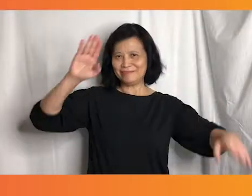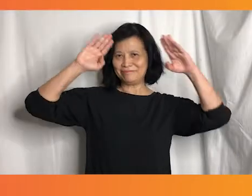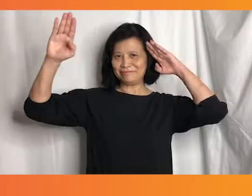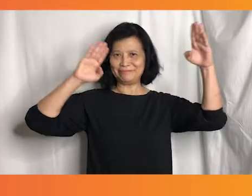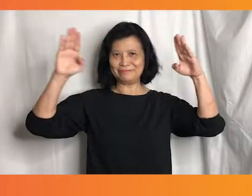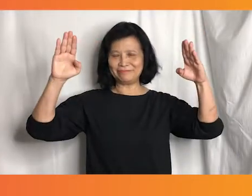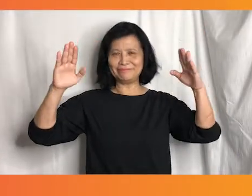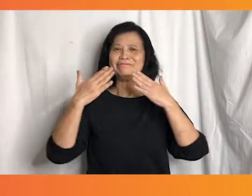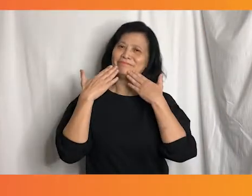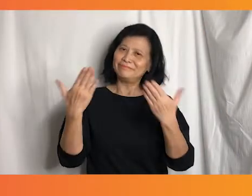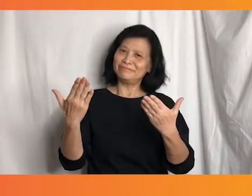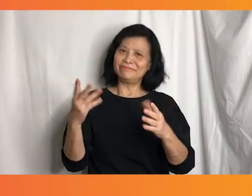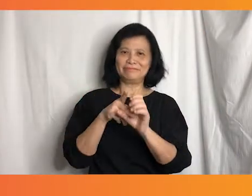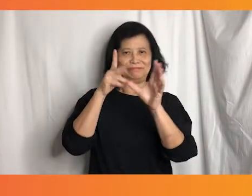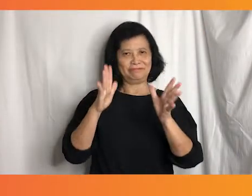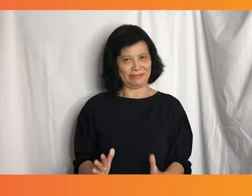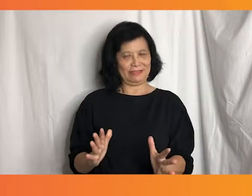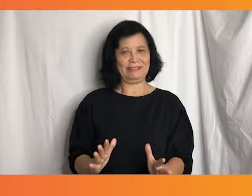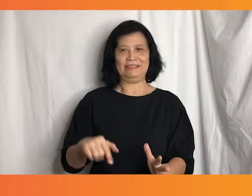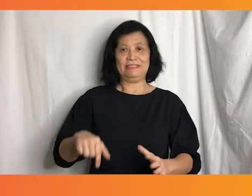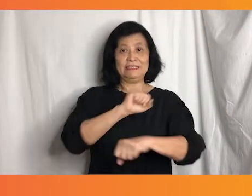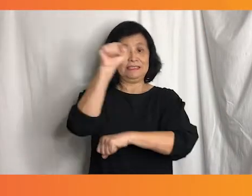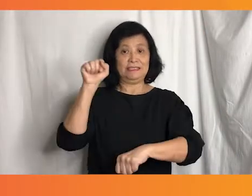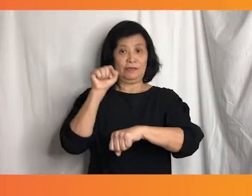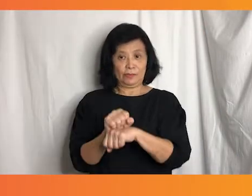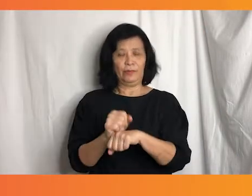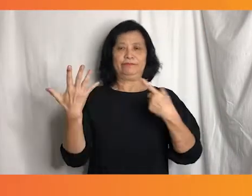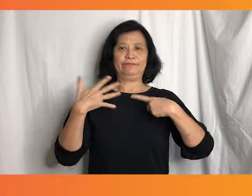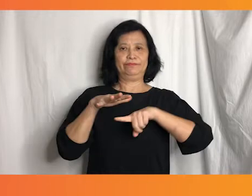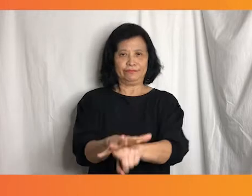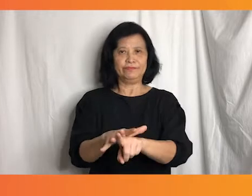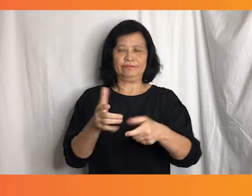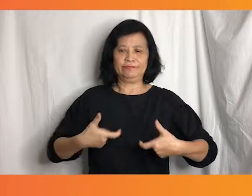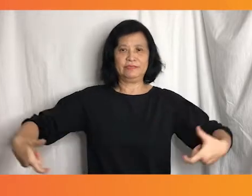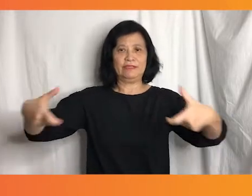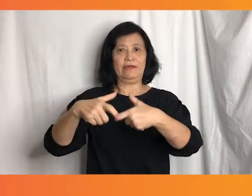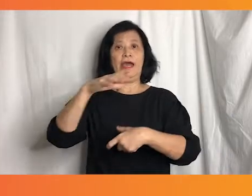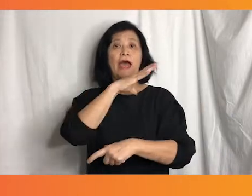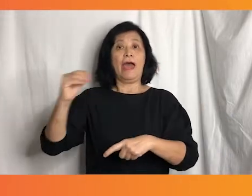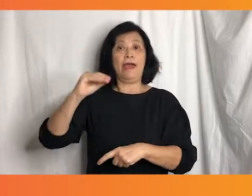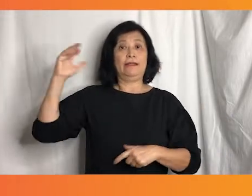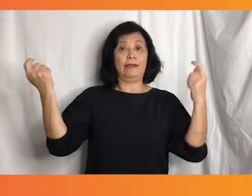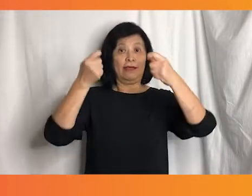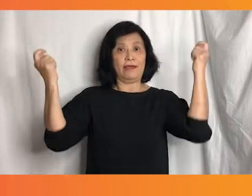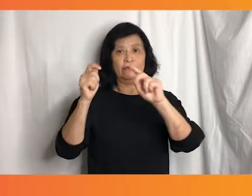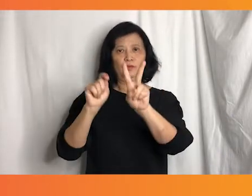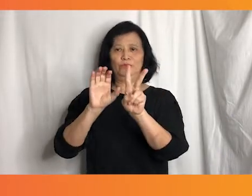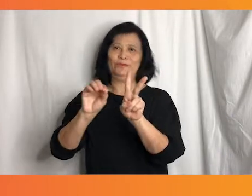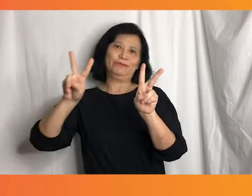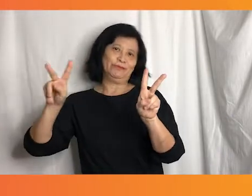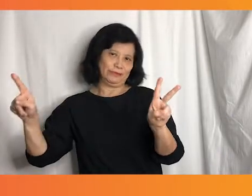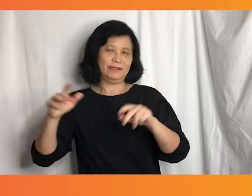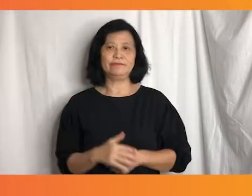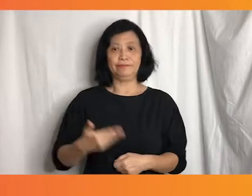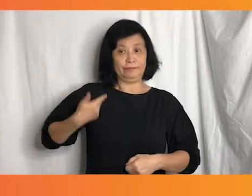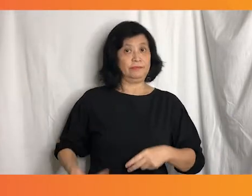Hi everyone, thank you for taking your time out to attend this Inclusive Sports Conference and Carnival 2021. My